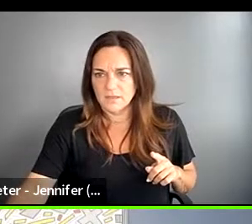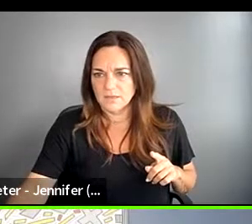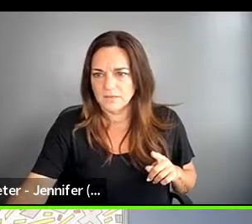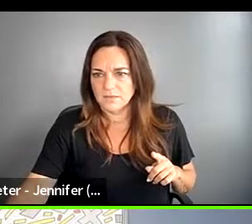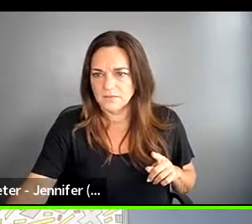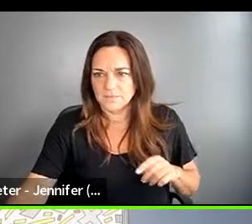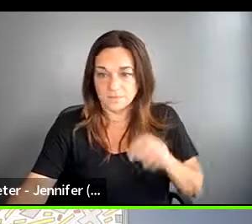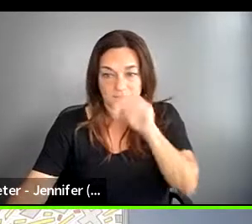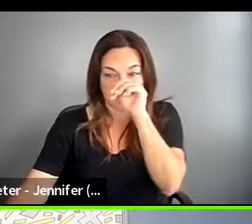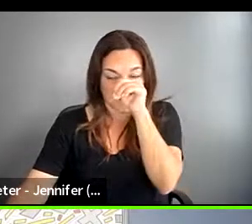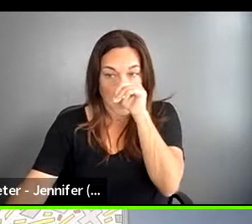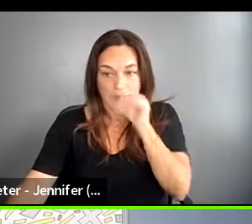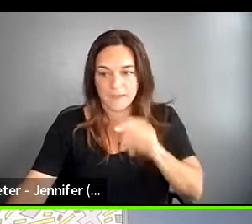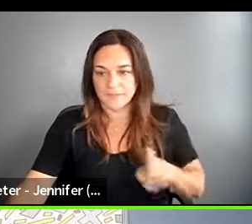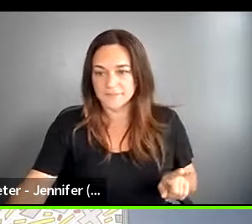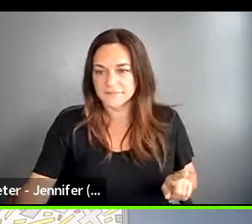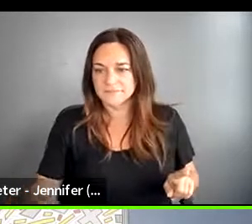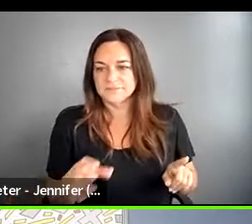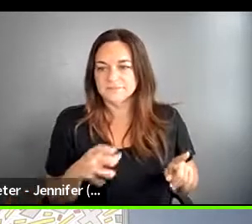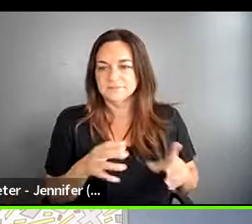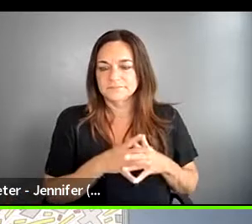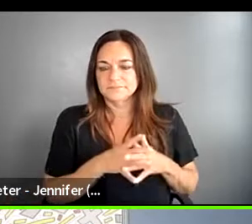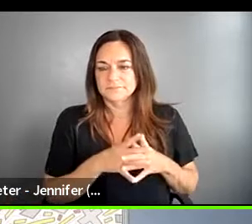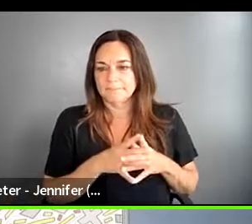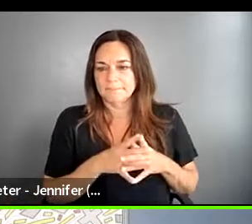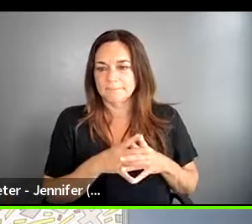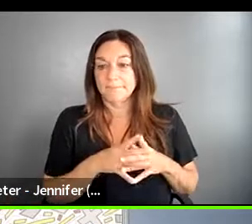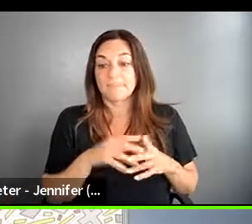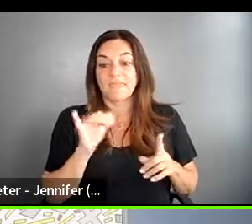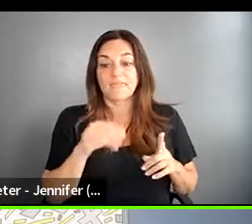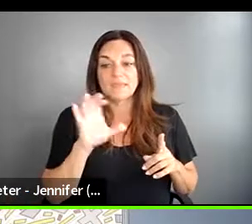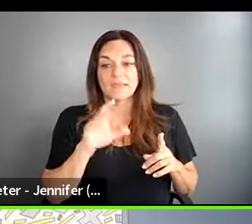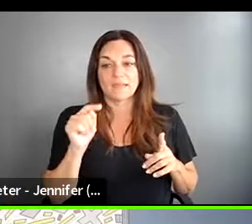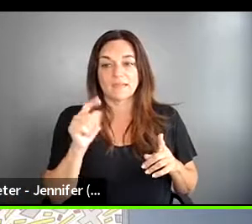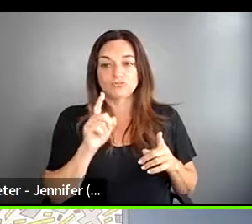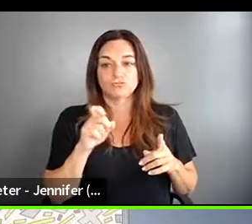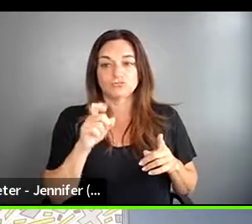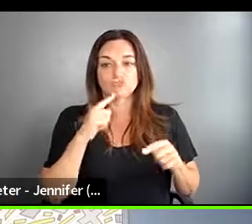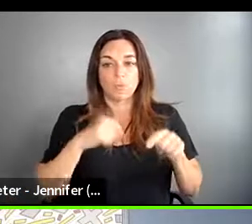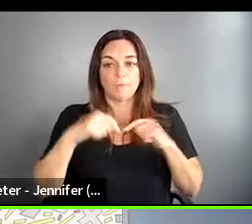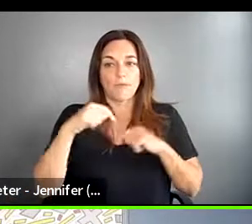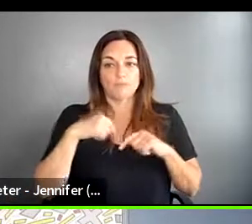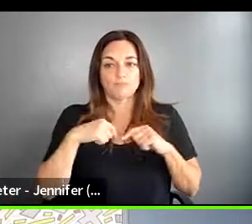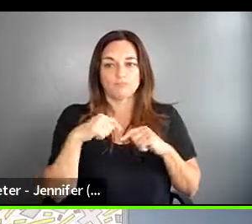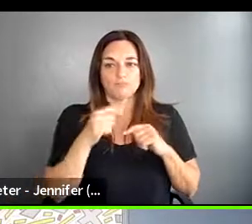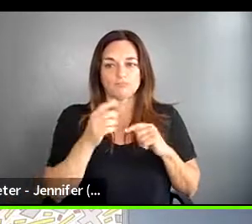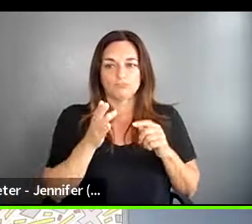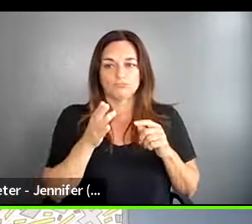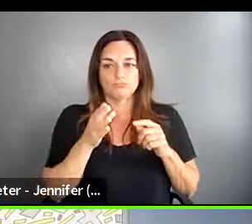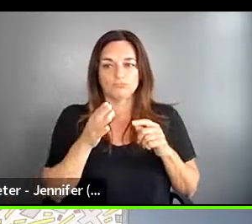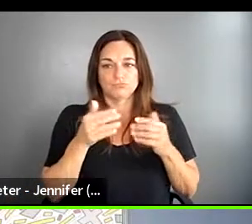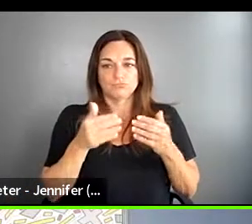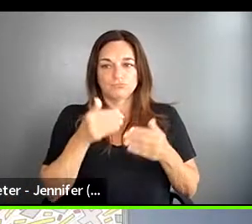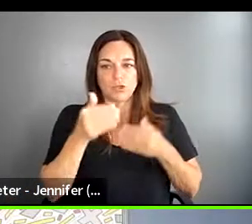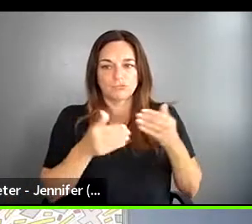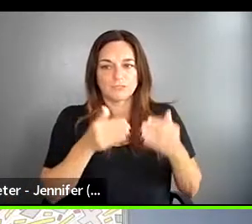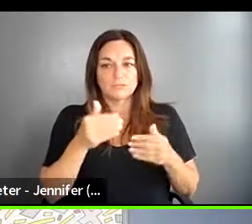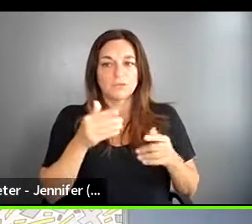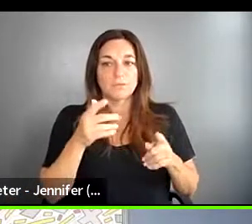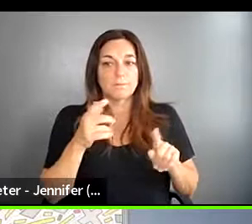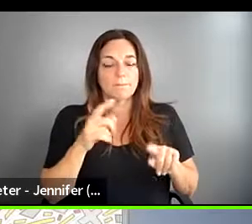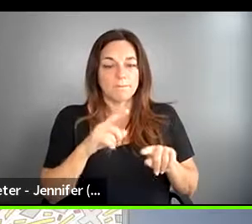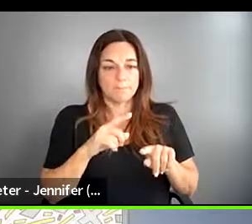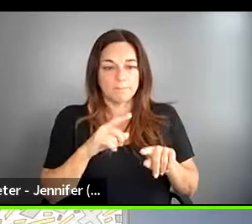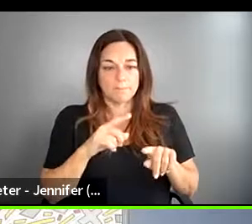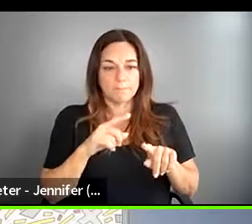about, and that Connecticut should roll back progress. Is that what you're finding when you're chatting with actual real life